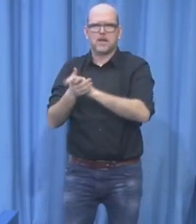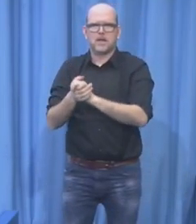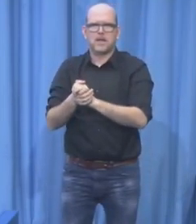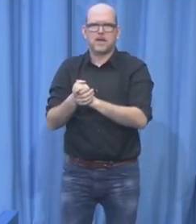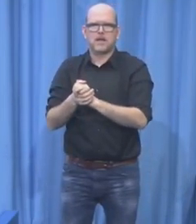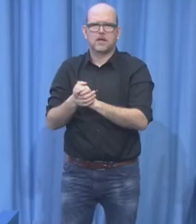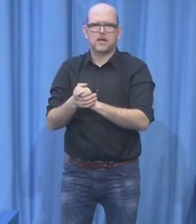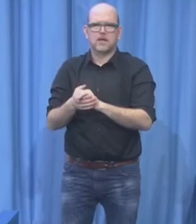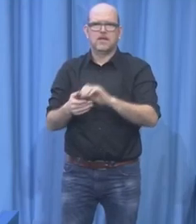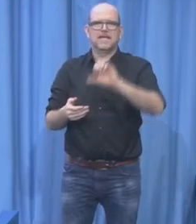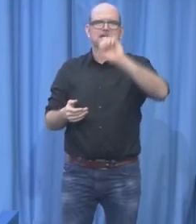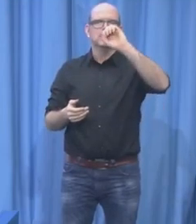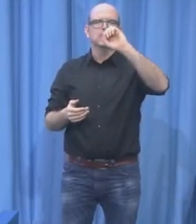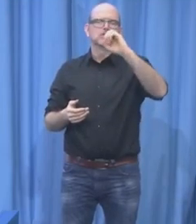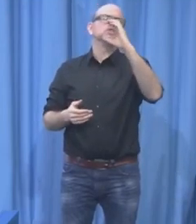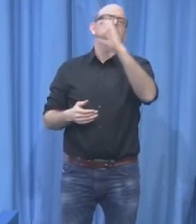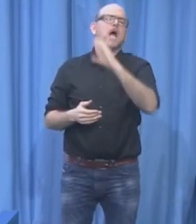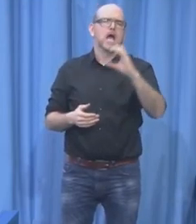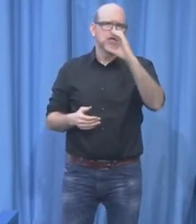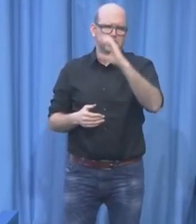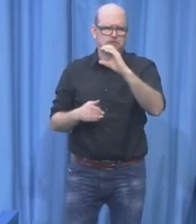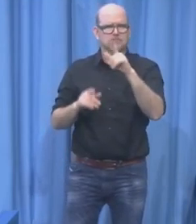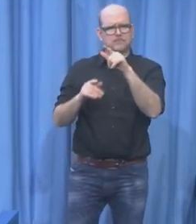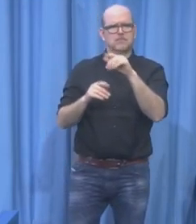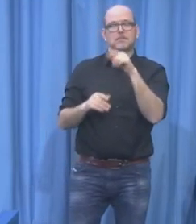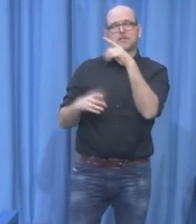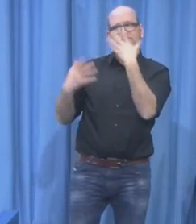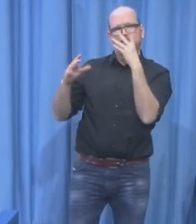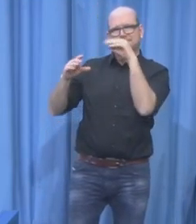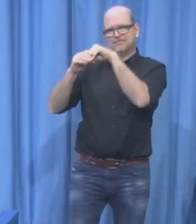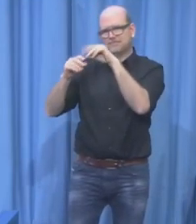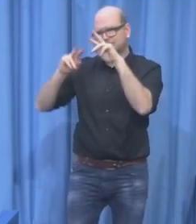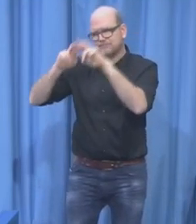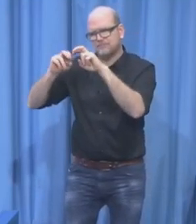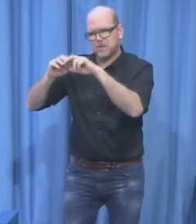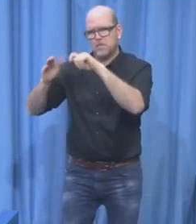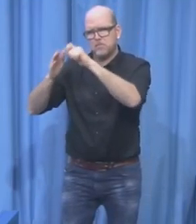investigated, found out about it, and as an organisation, we signed up